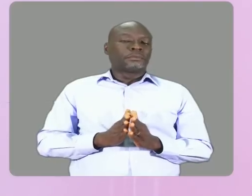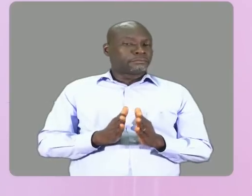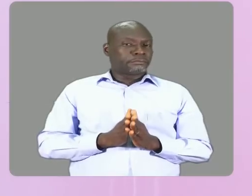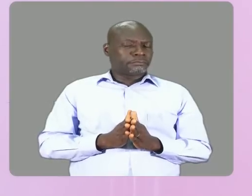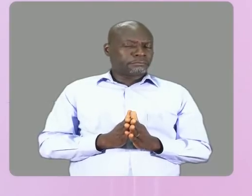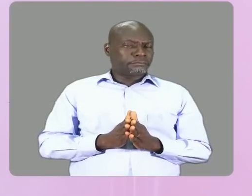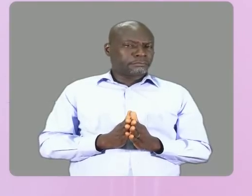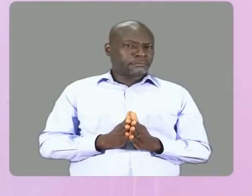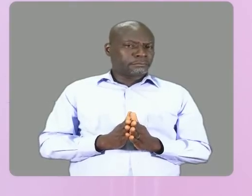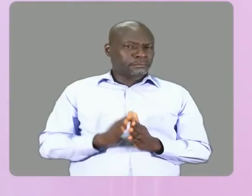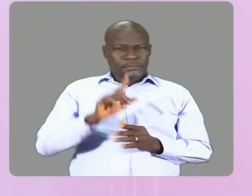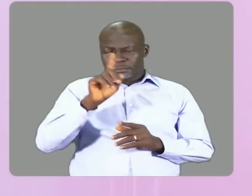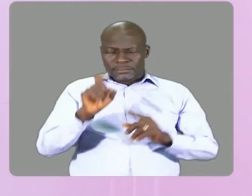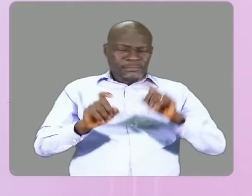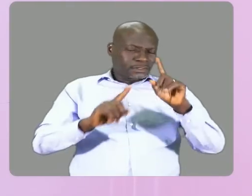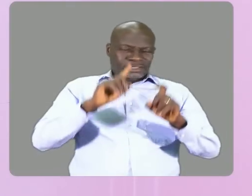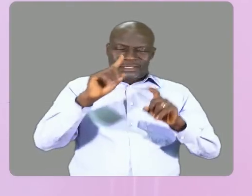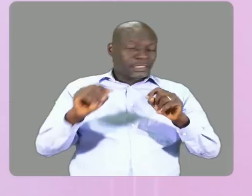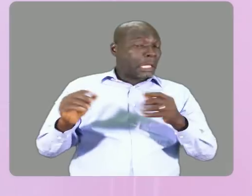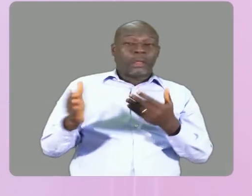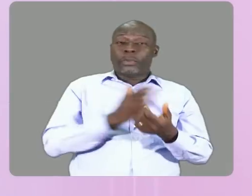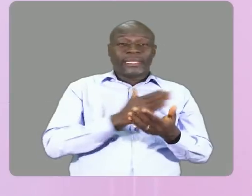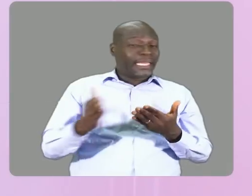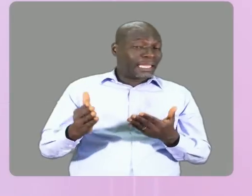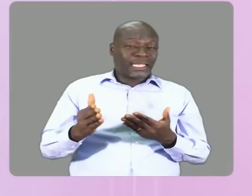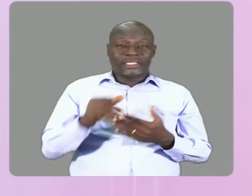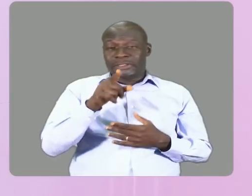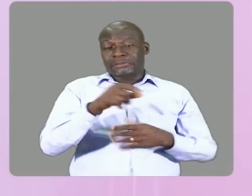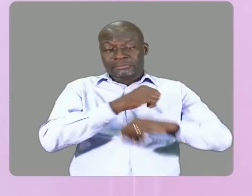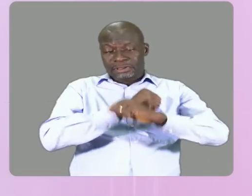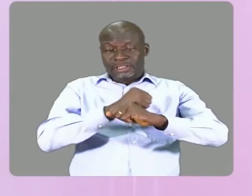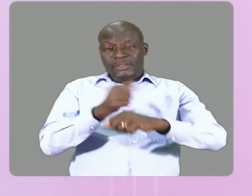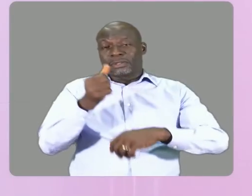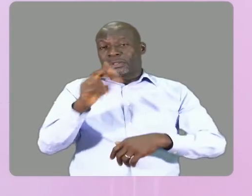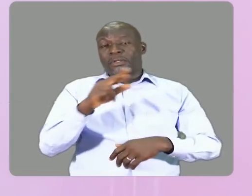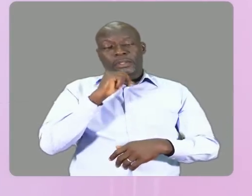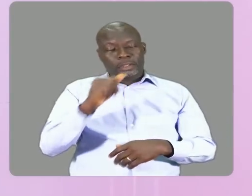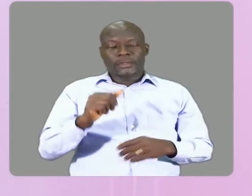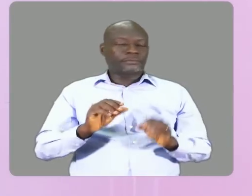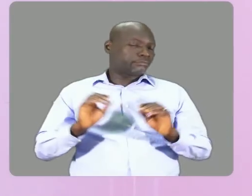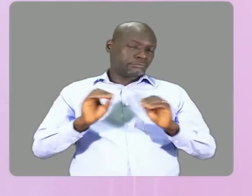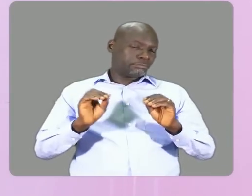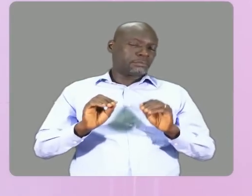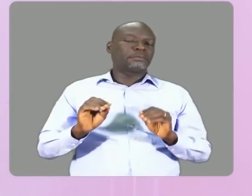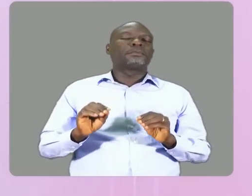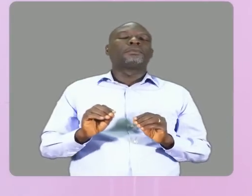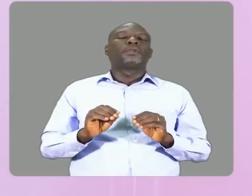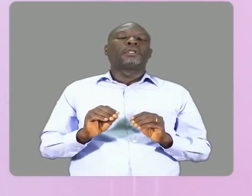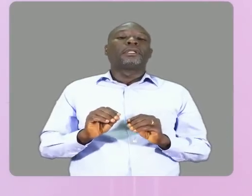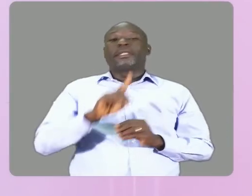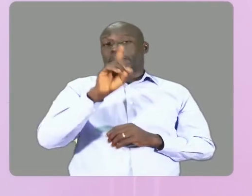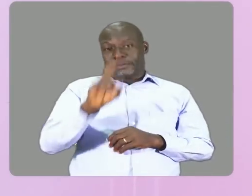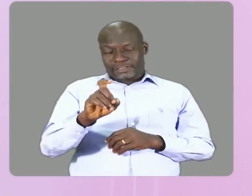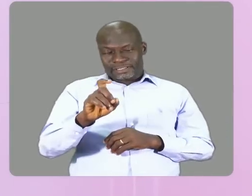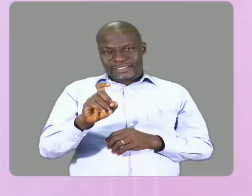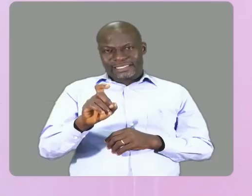enti question no enye whether or not we need protection question